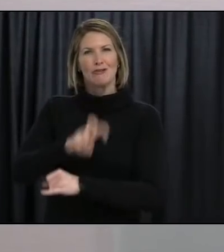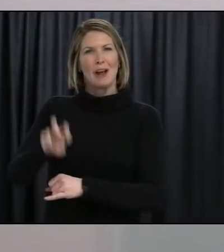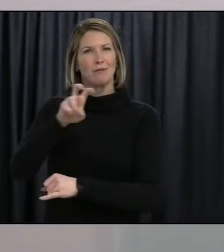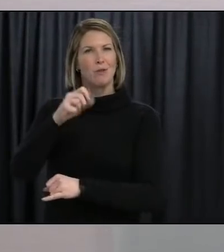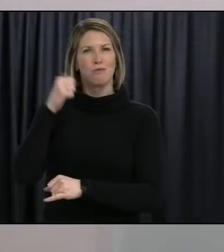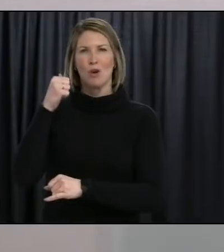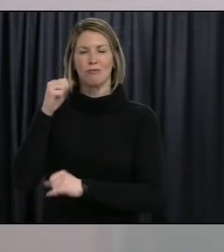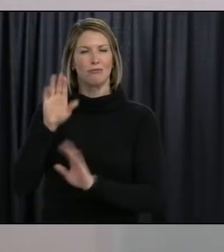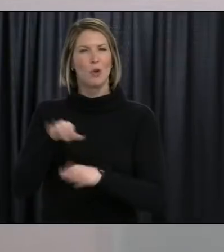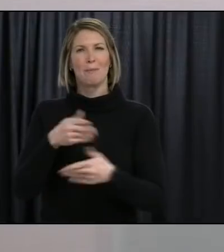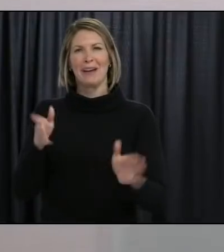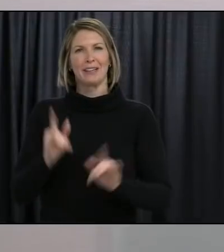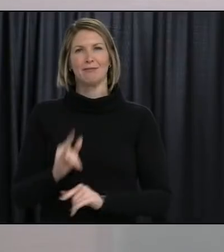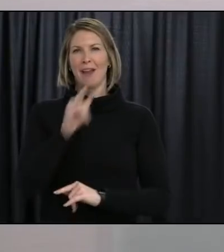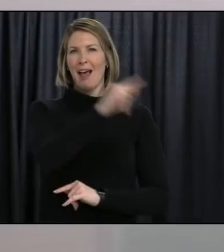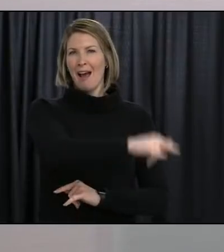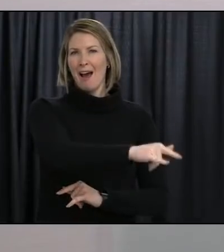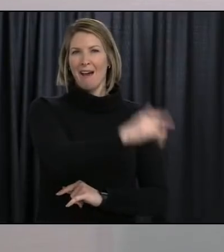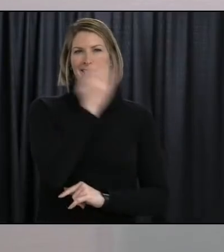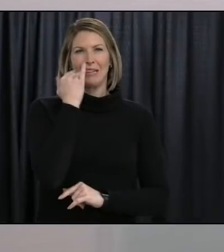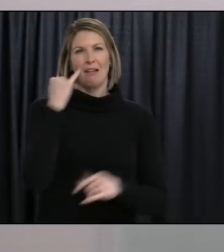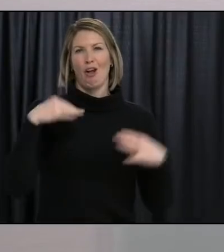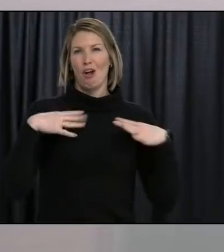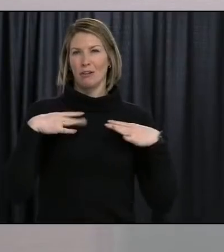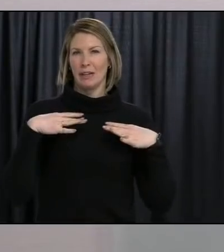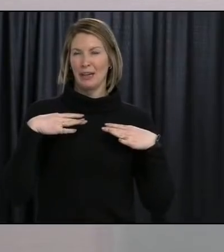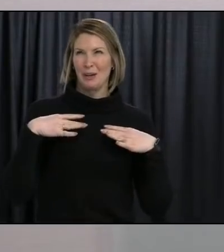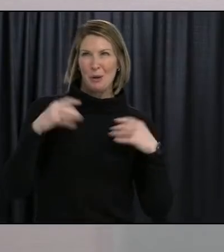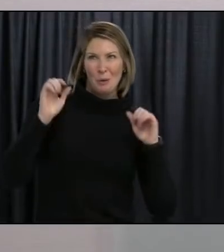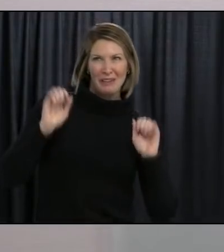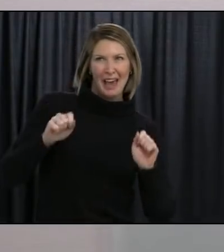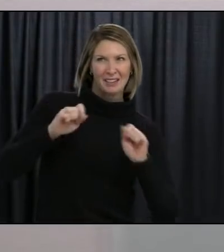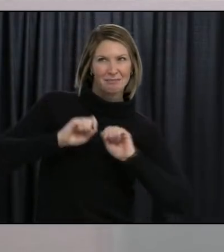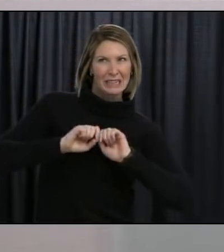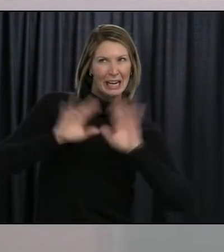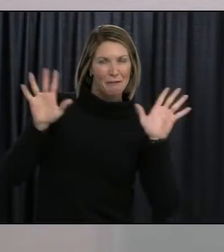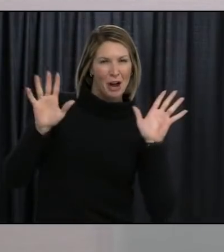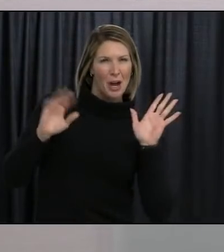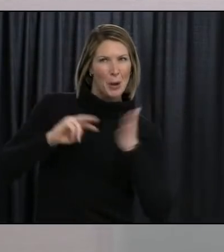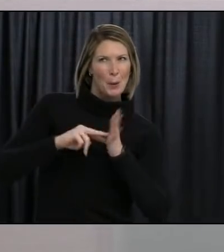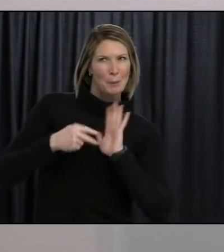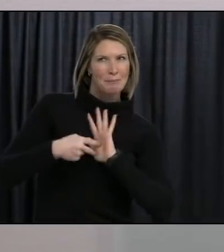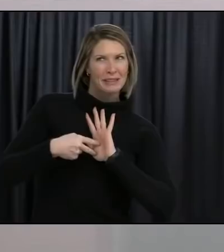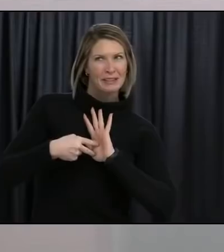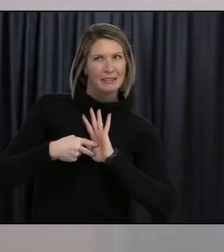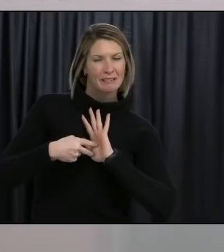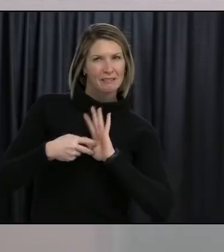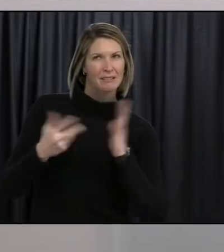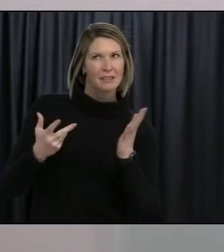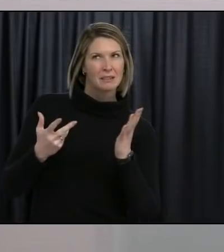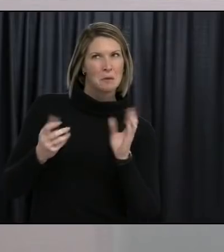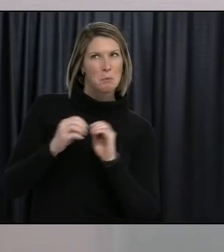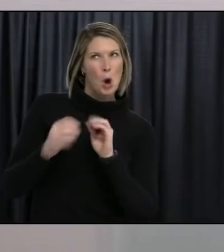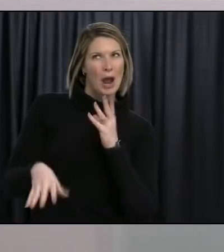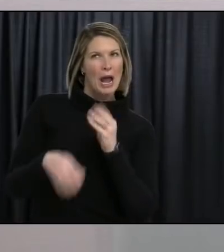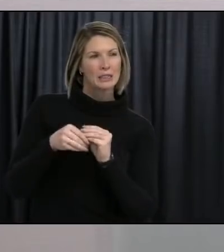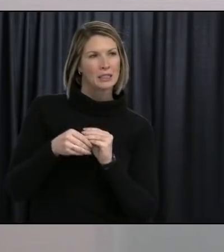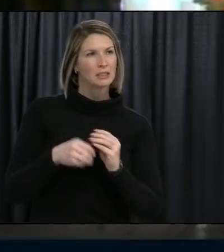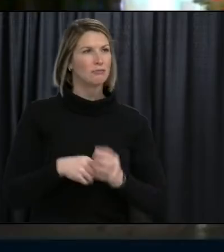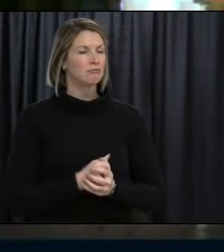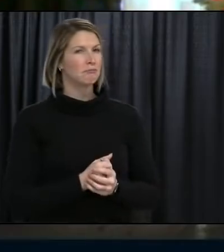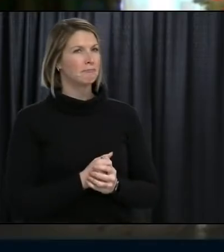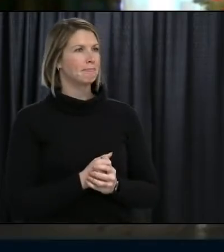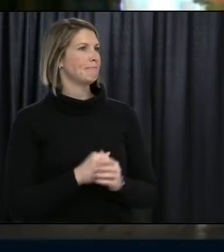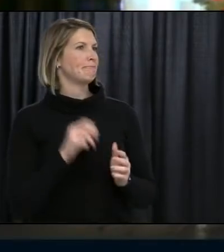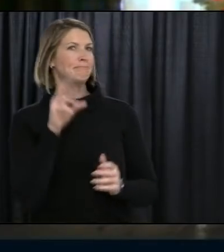Have any MHAs, to your knowledge, traveled internationally since the legislature broke? Not to my knowledge,